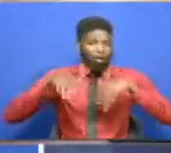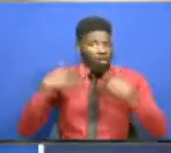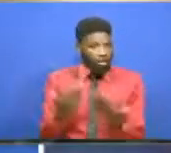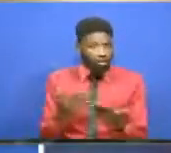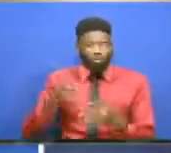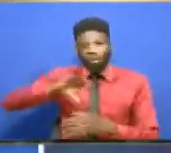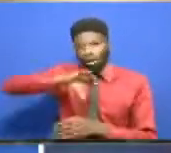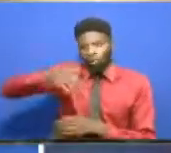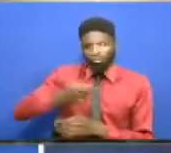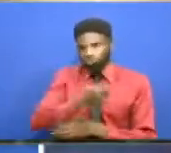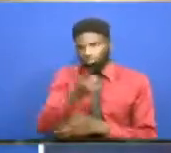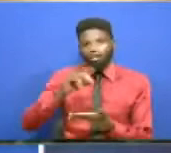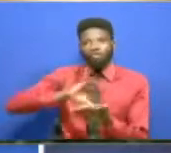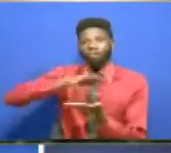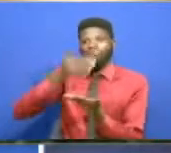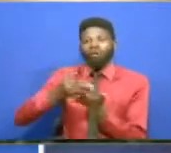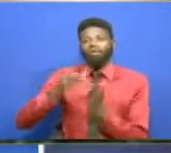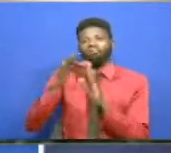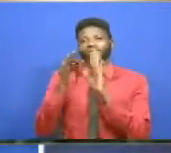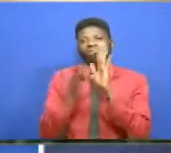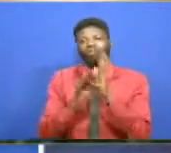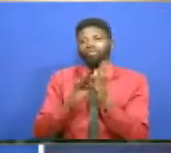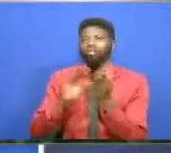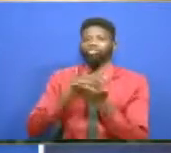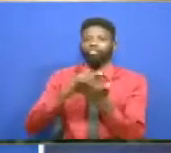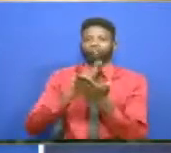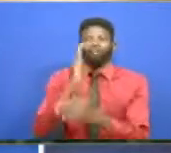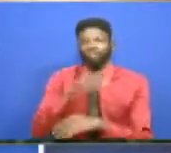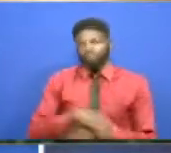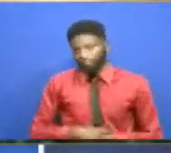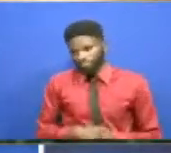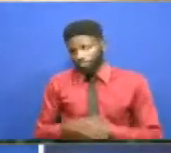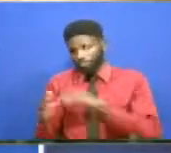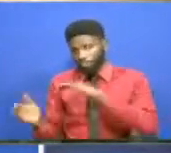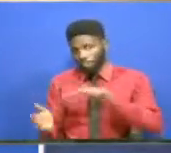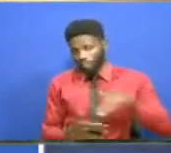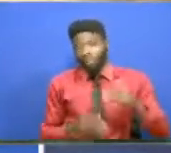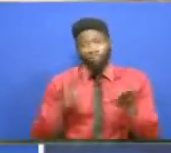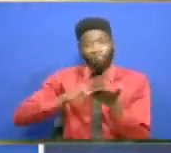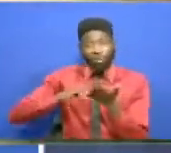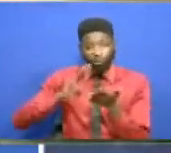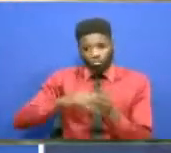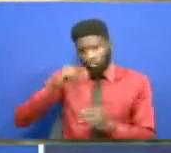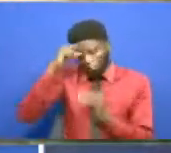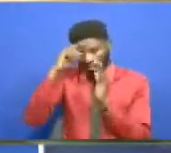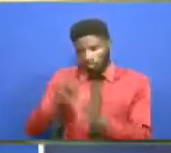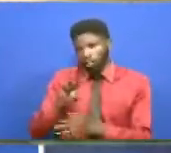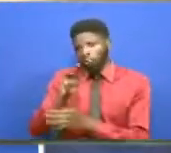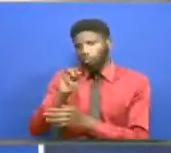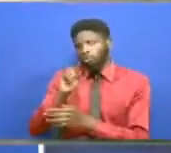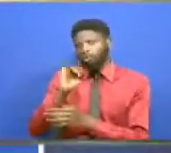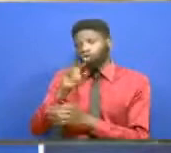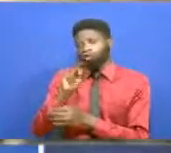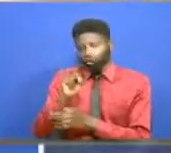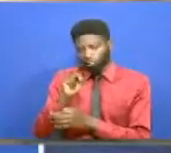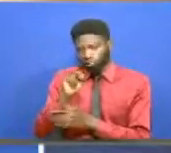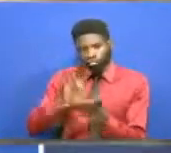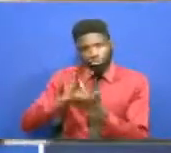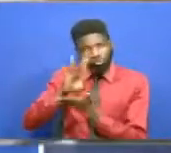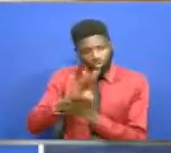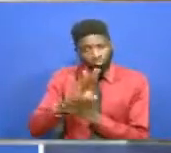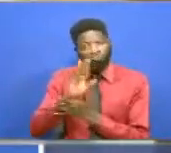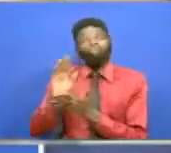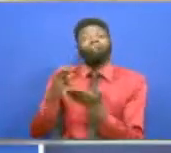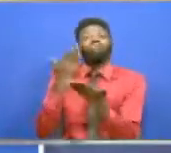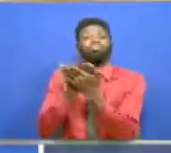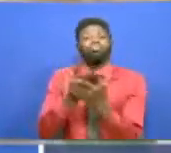revenue. And with impeachment motion of Migori Governor Okoth Obado expected to be introduced in the County Assembly, MCAs